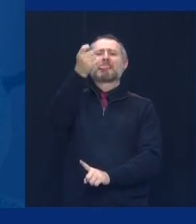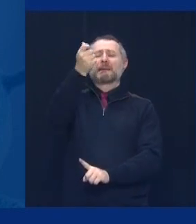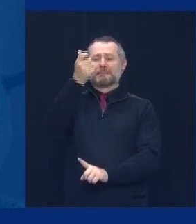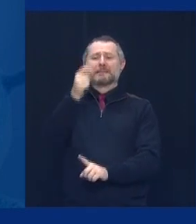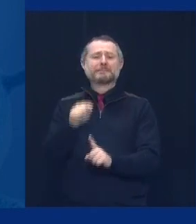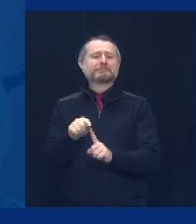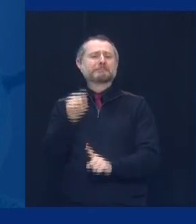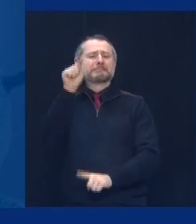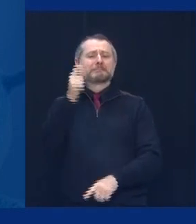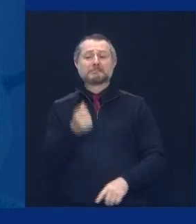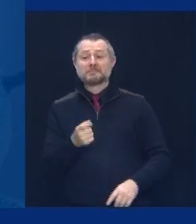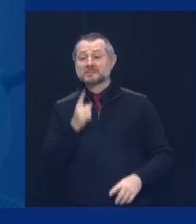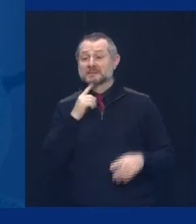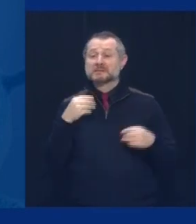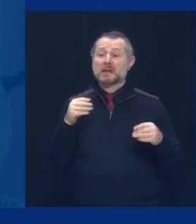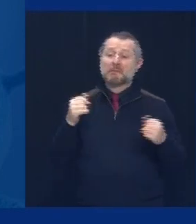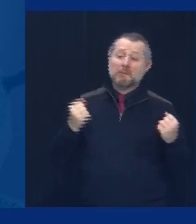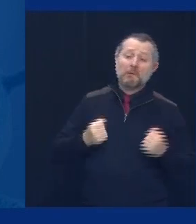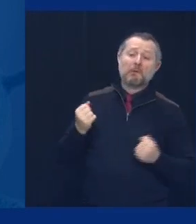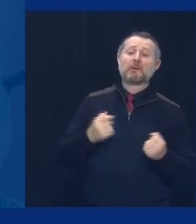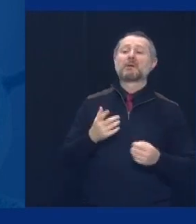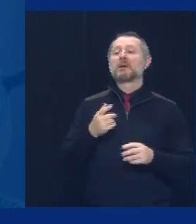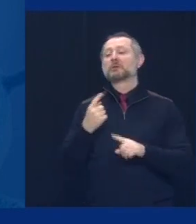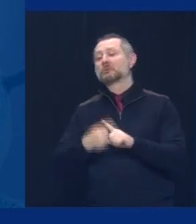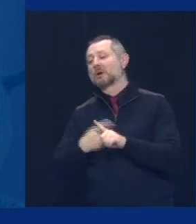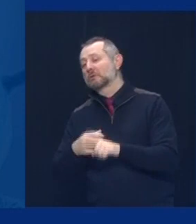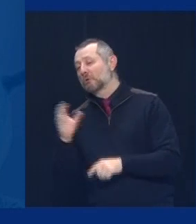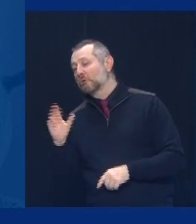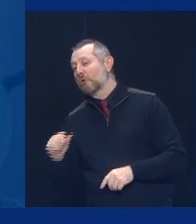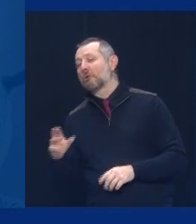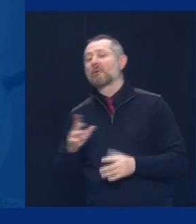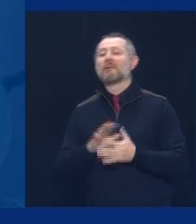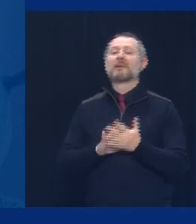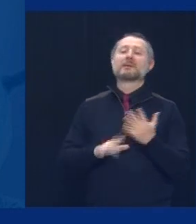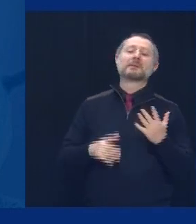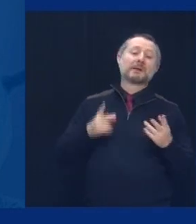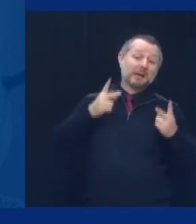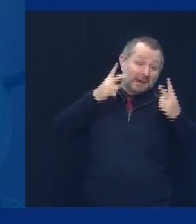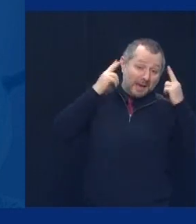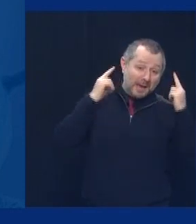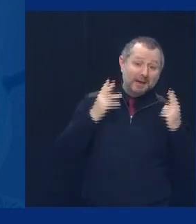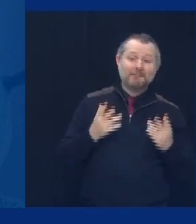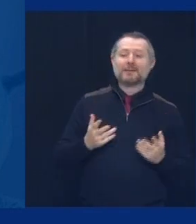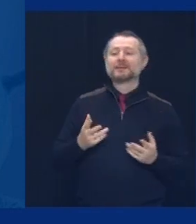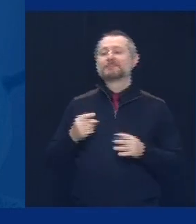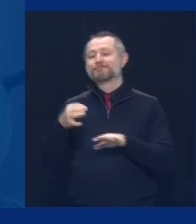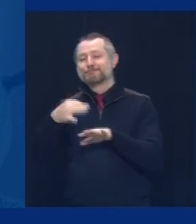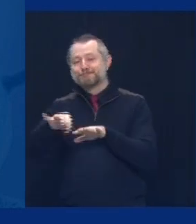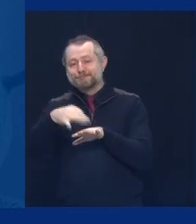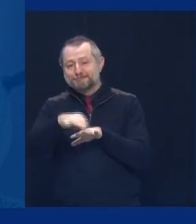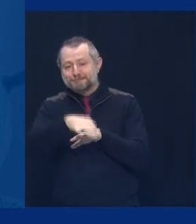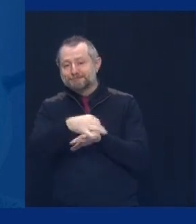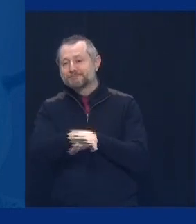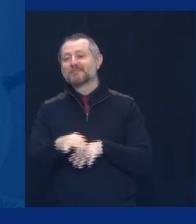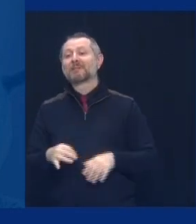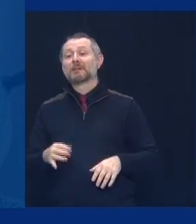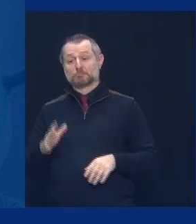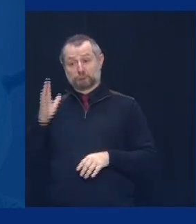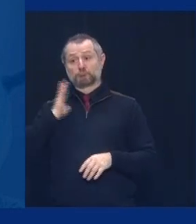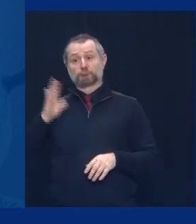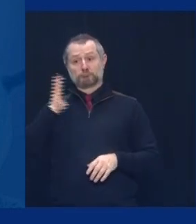Auto dealers, car rentals, and then hair and personal care, which was much